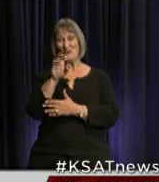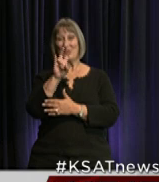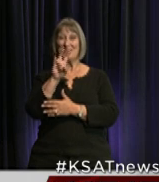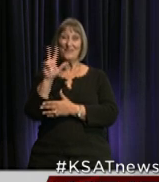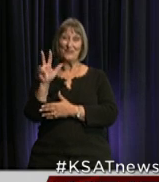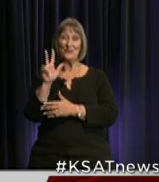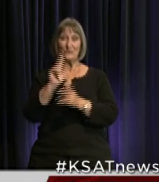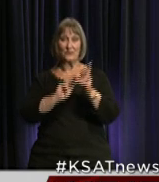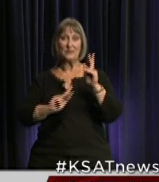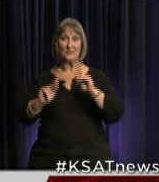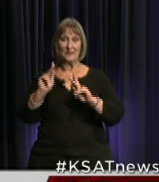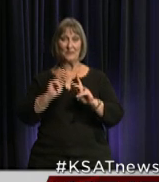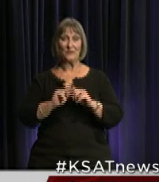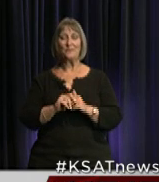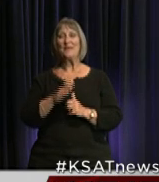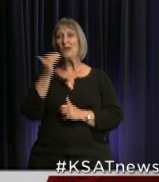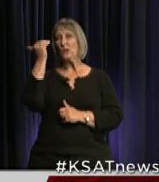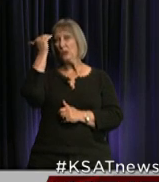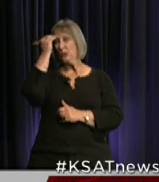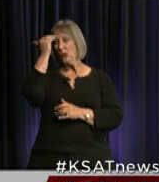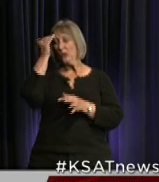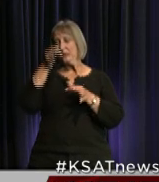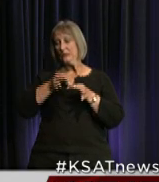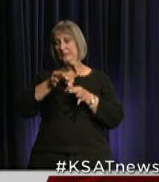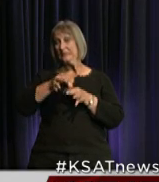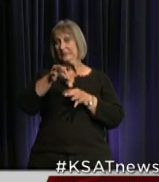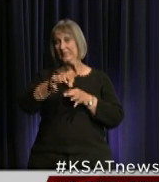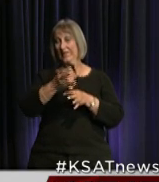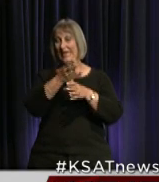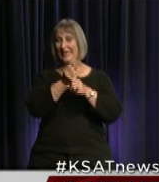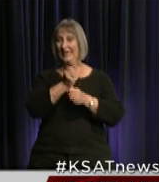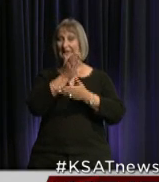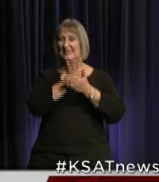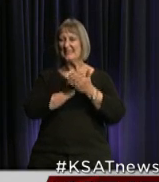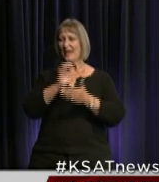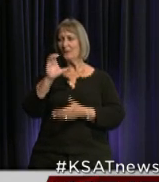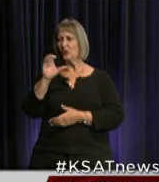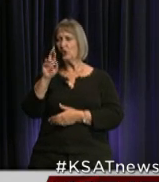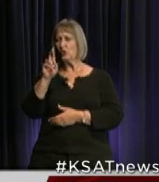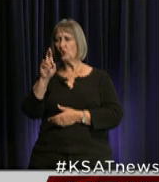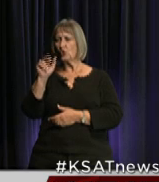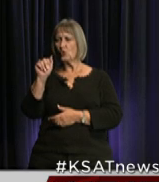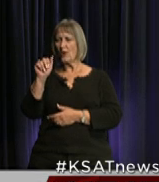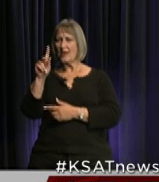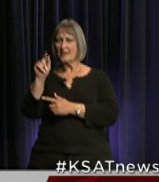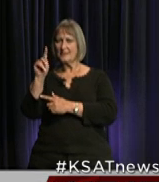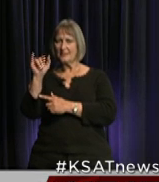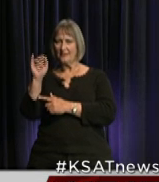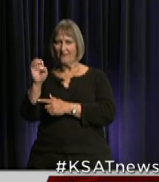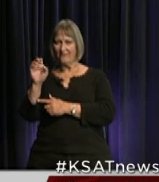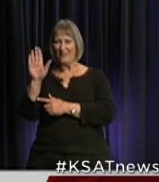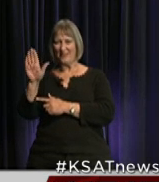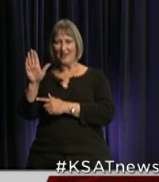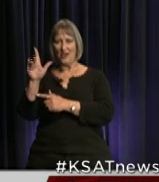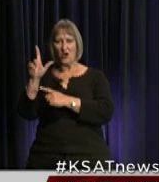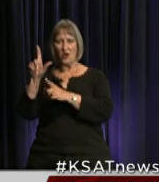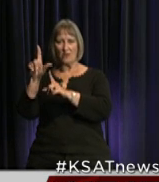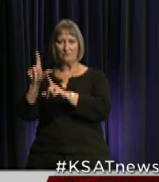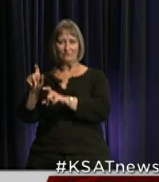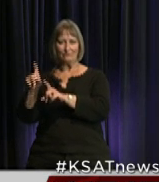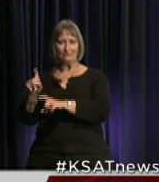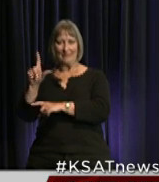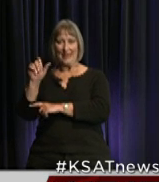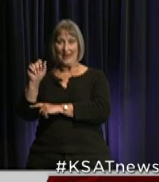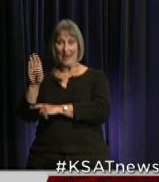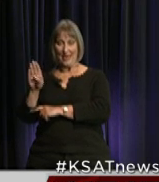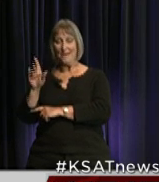201,273. Please note that there was a delay in receiving results from the curative labs, so this number appears a little bit lower than it really is,